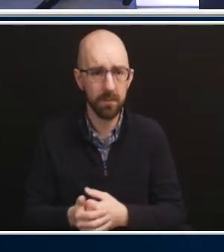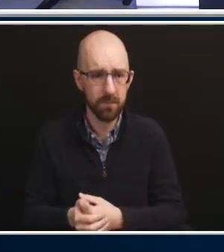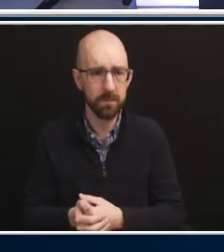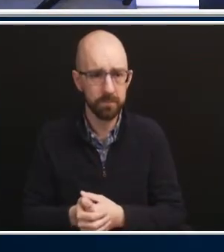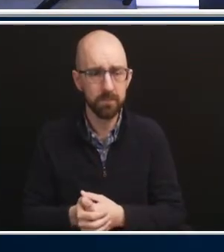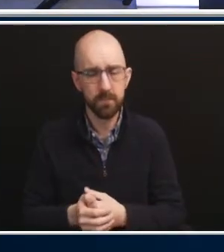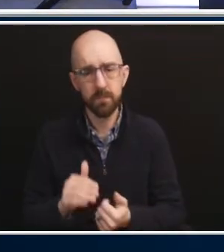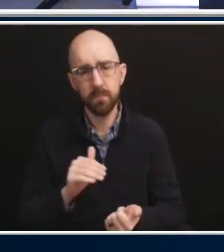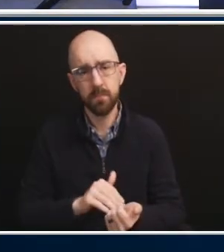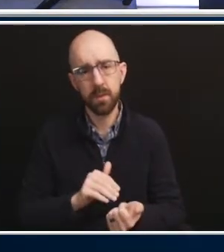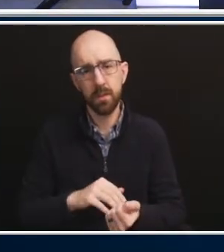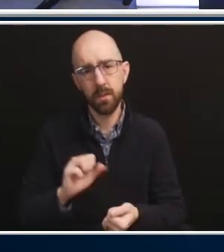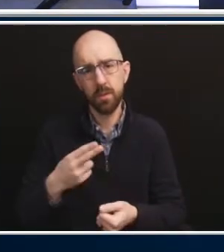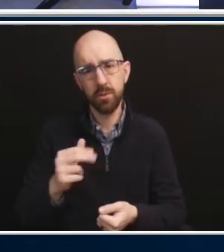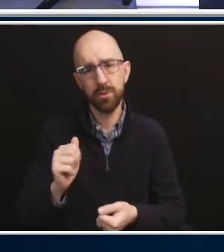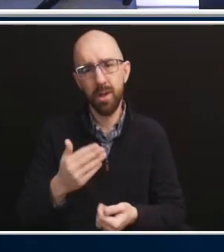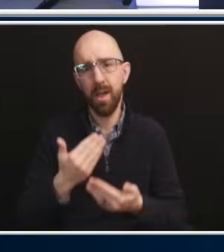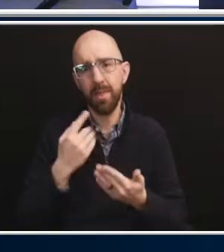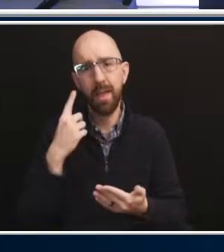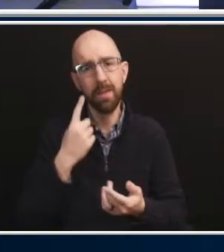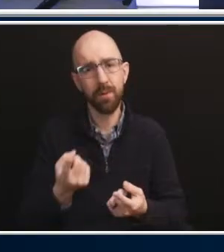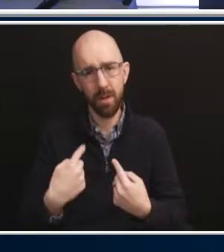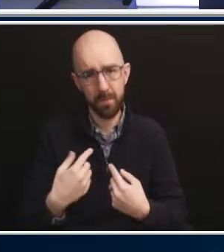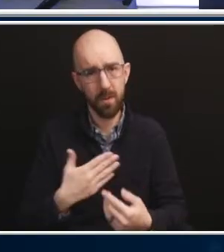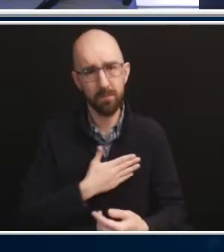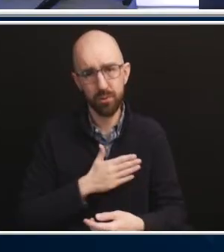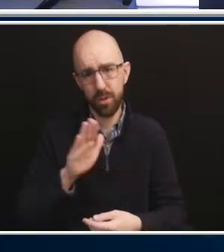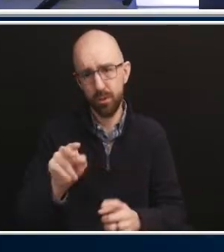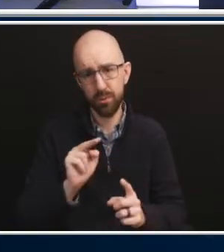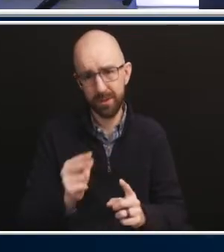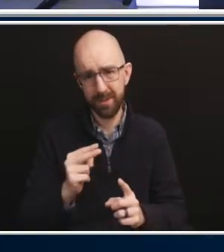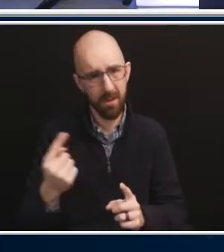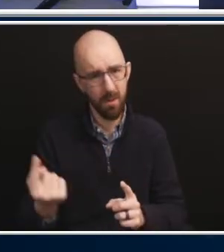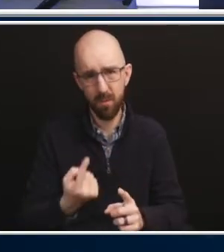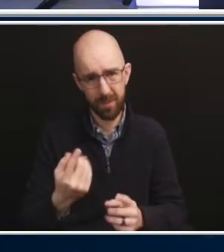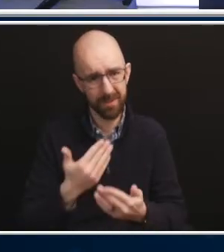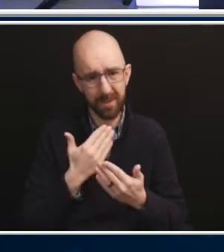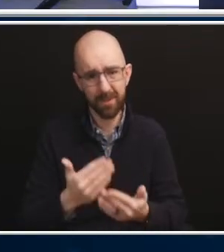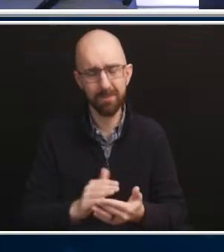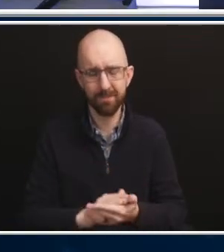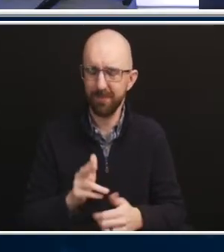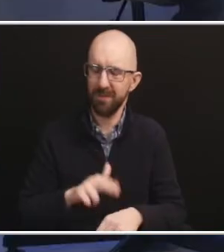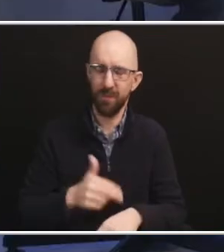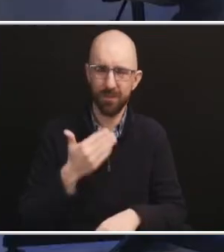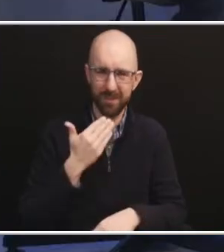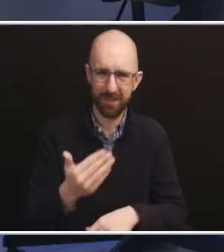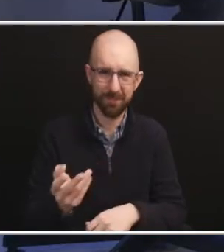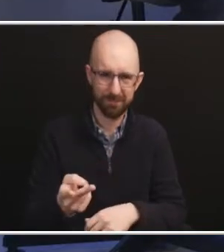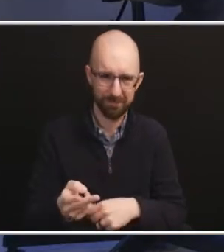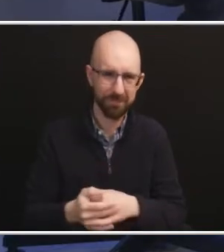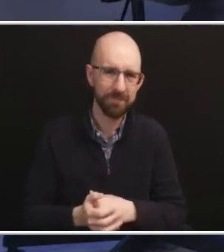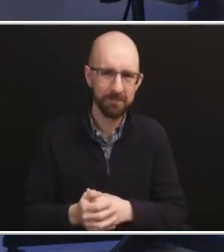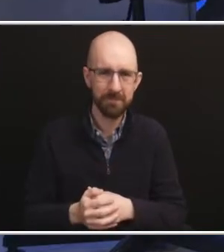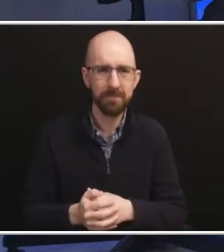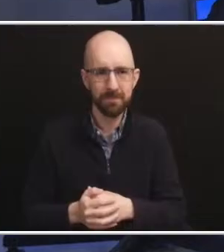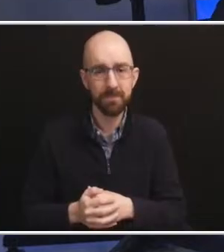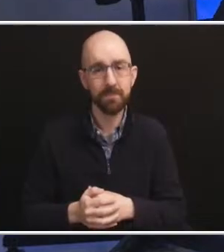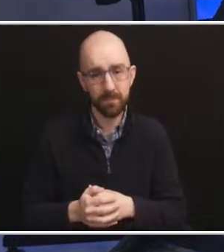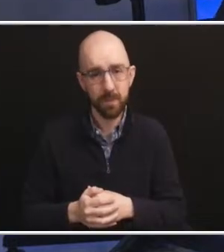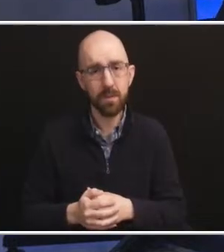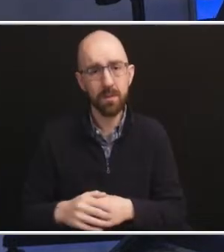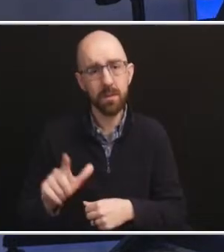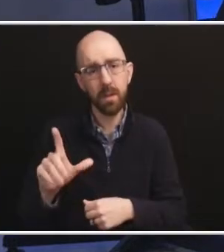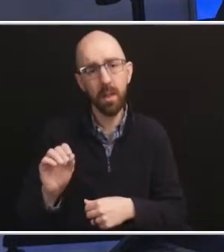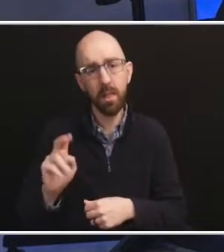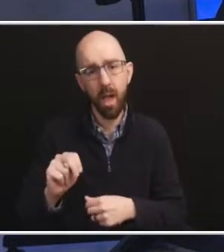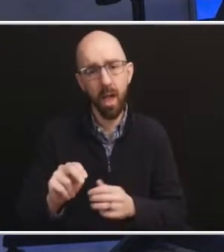Shah, great to have you. We appreciate your insight always. Thank you. Of course. Thank you, guys. All right, Lon, what's the big